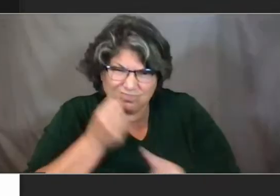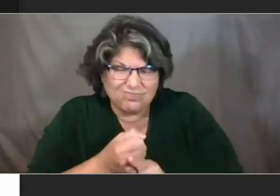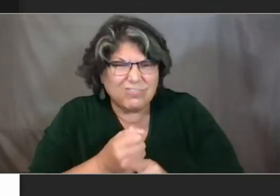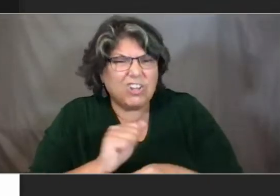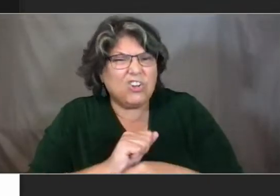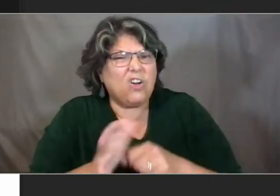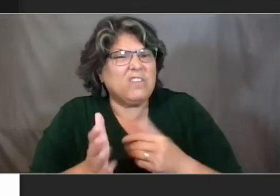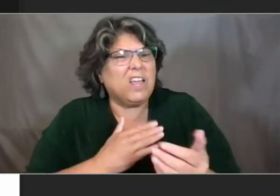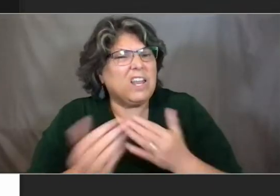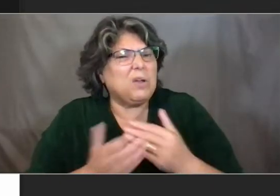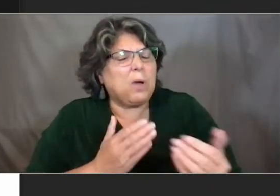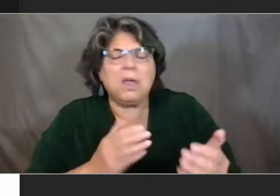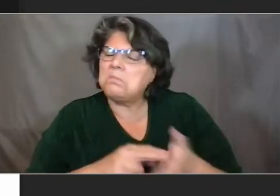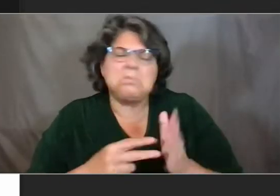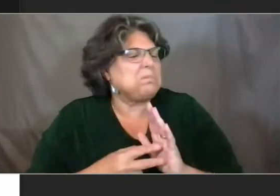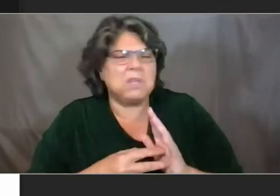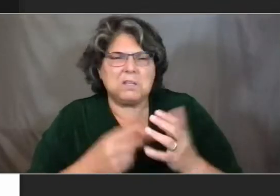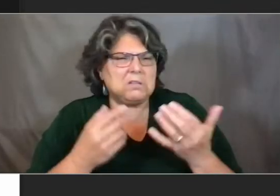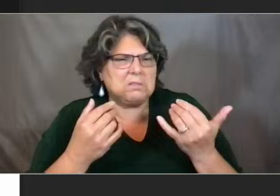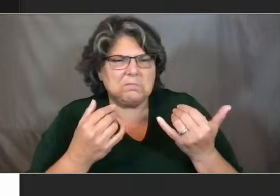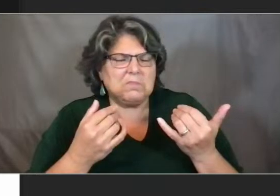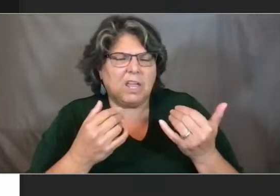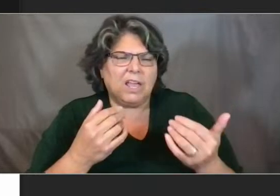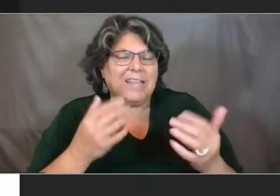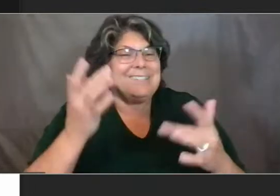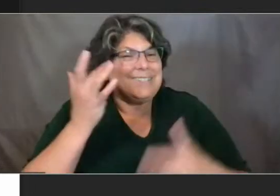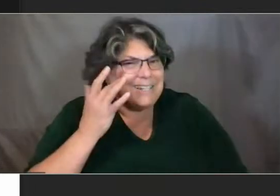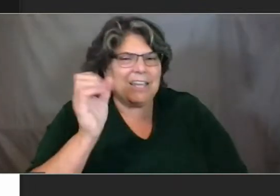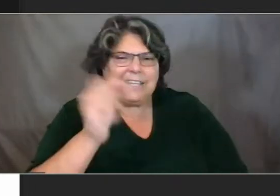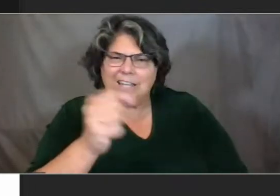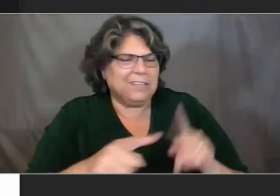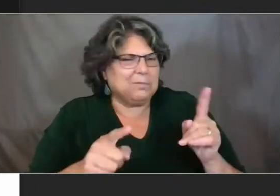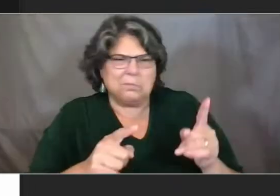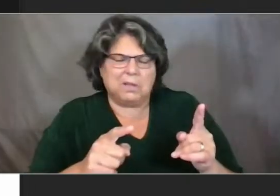the detriment to their health is much less diminished.